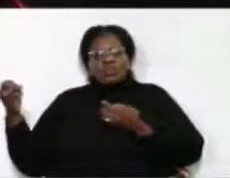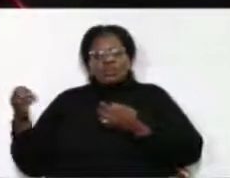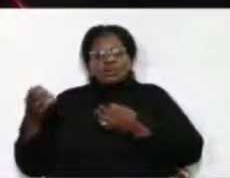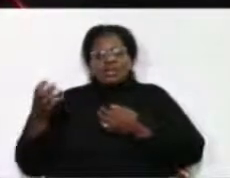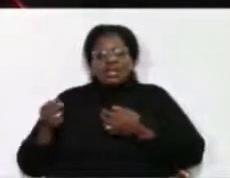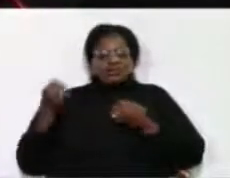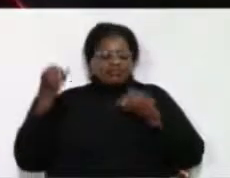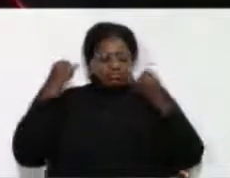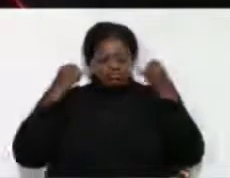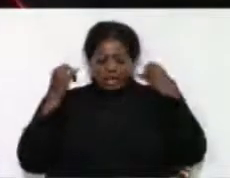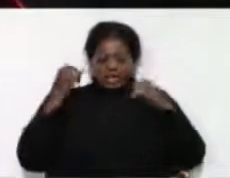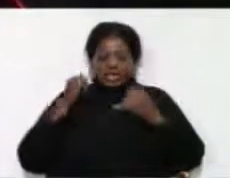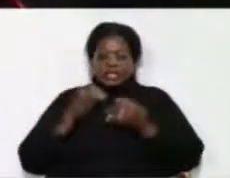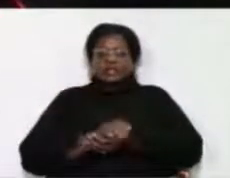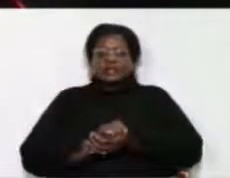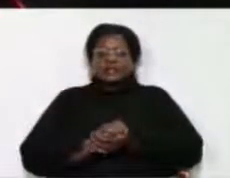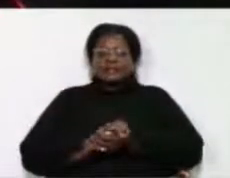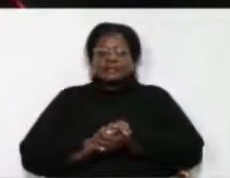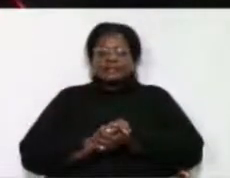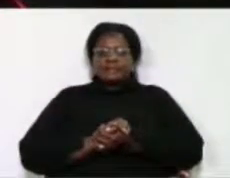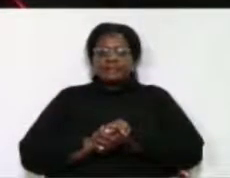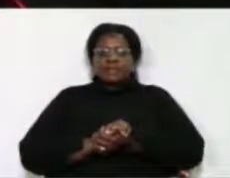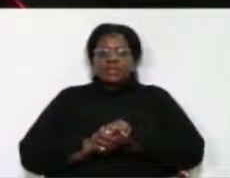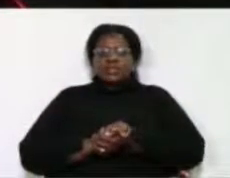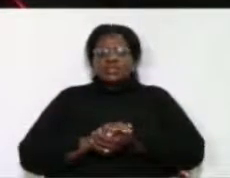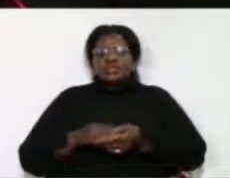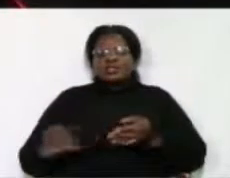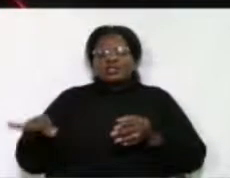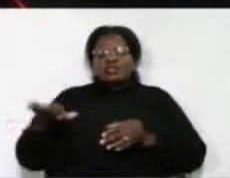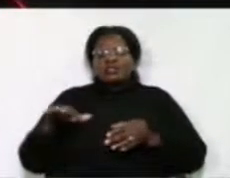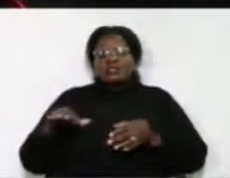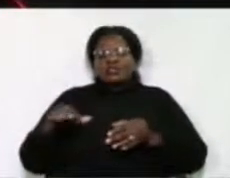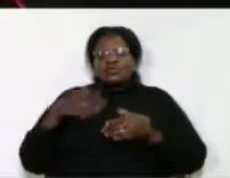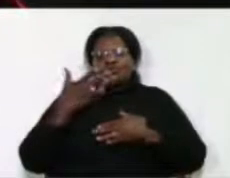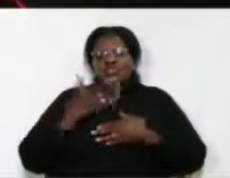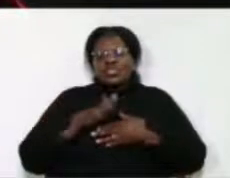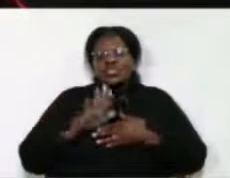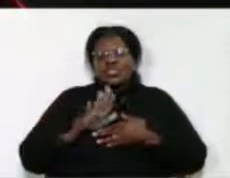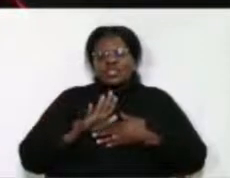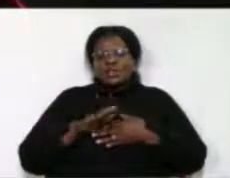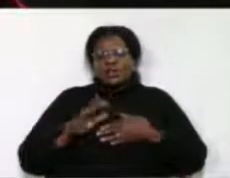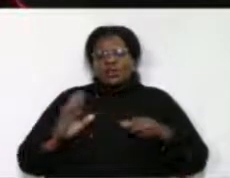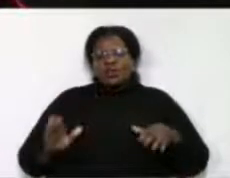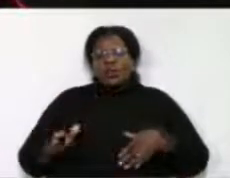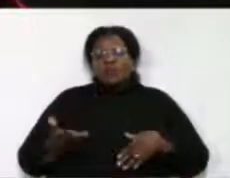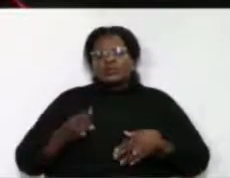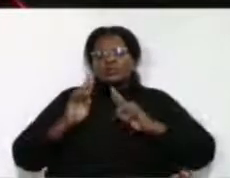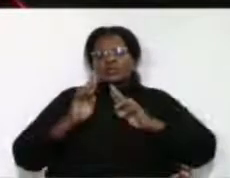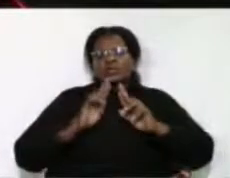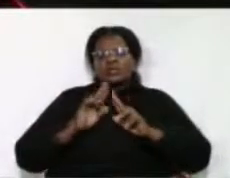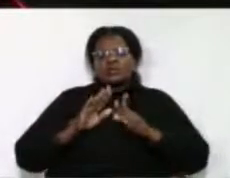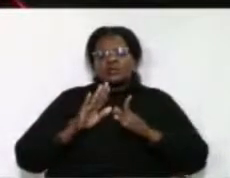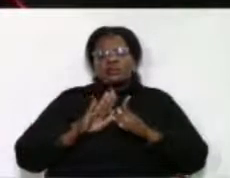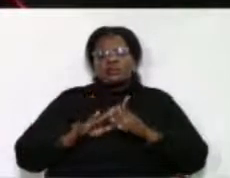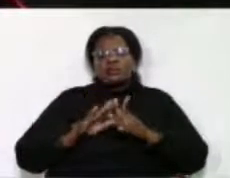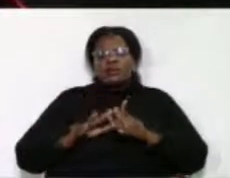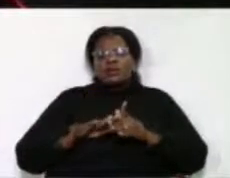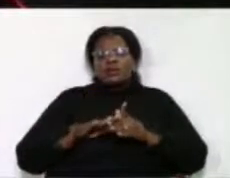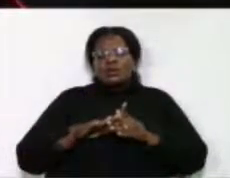we just to wrap up. I also want to tell our viewers about one of our